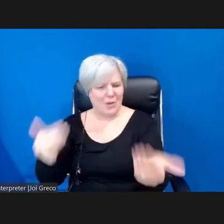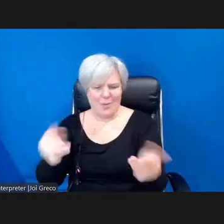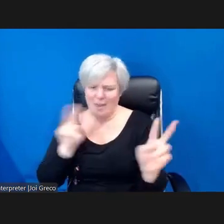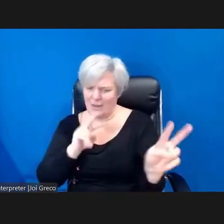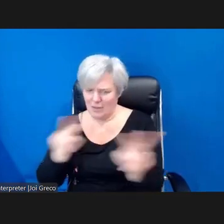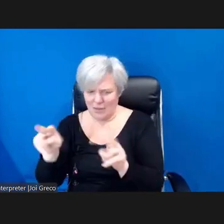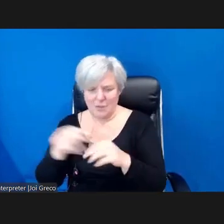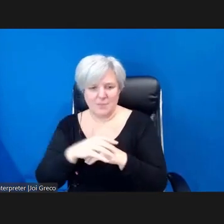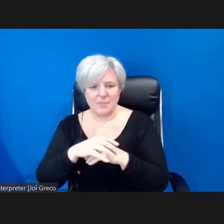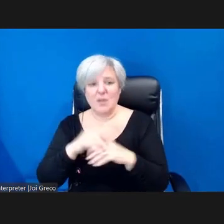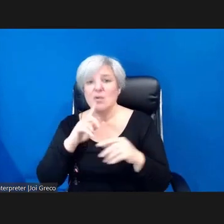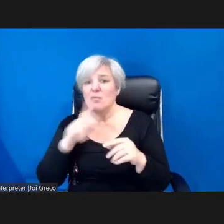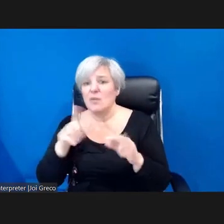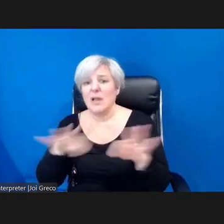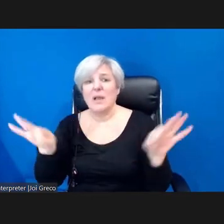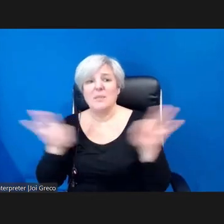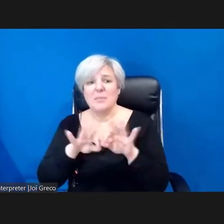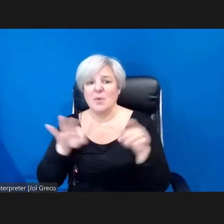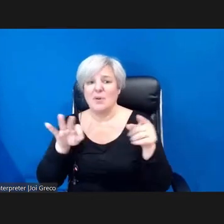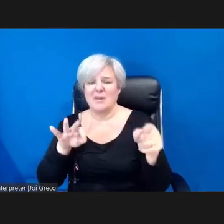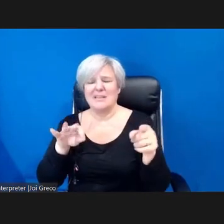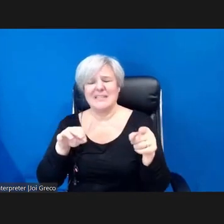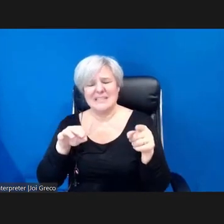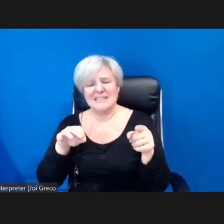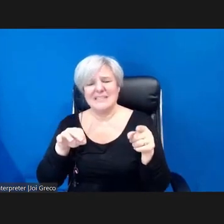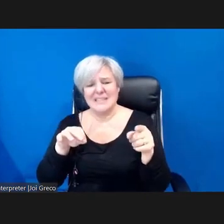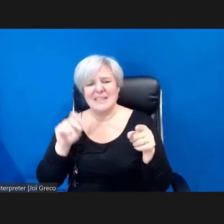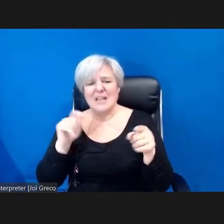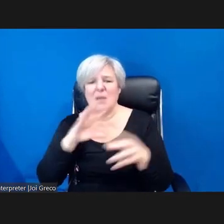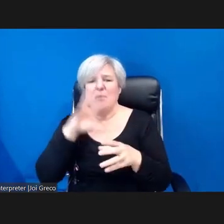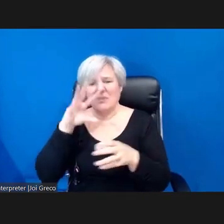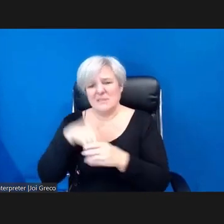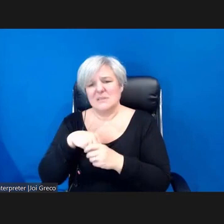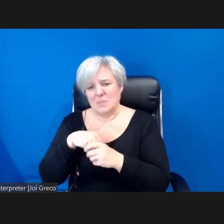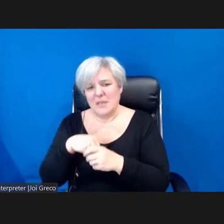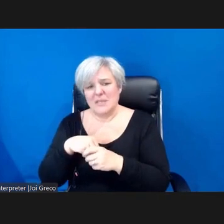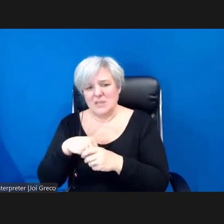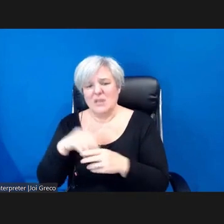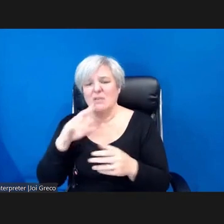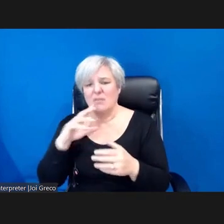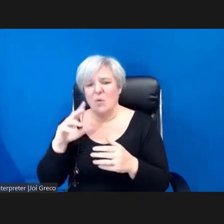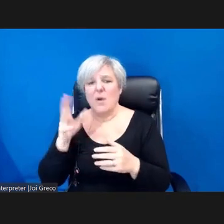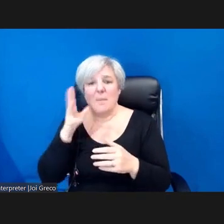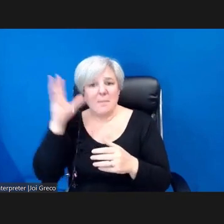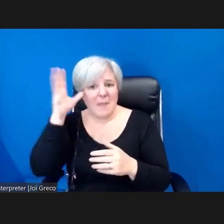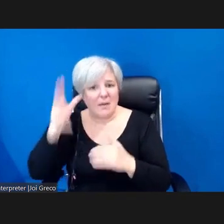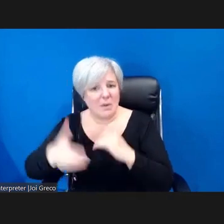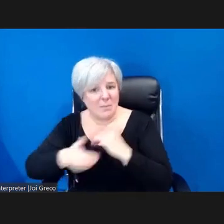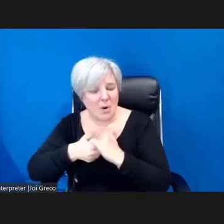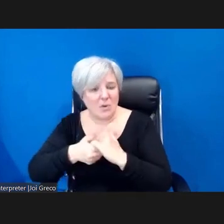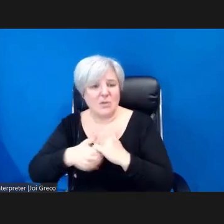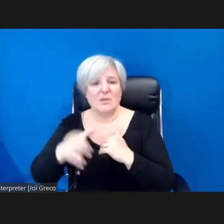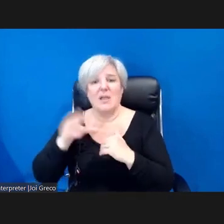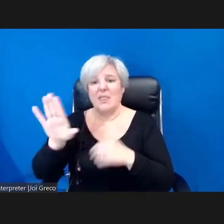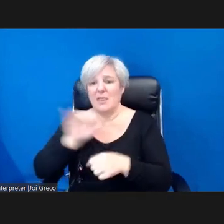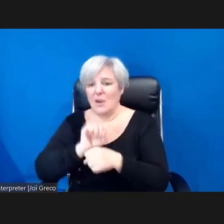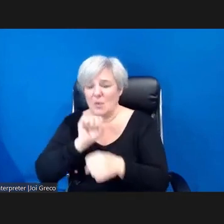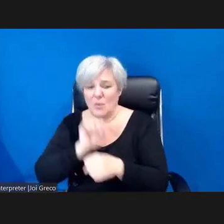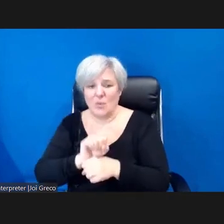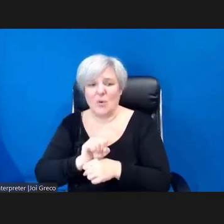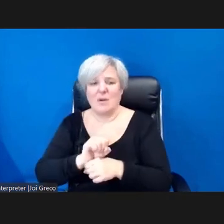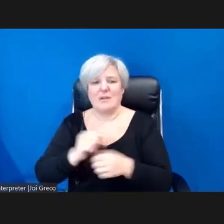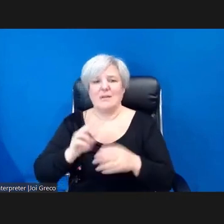integral part of the VSV development was the participation of parent partners and their work